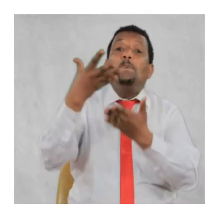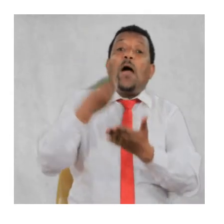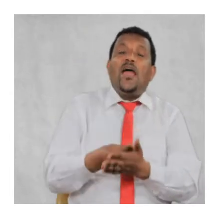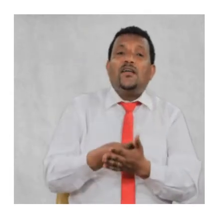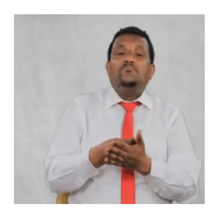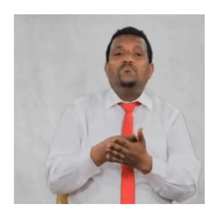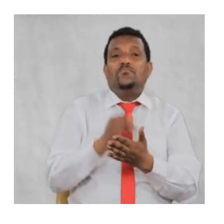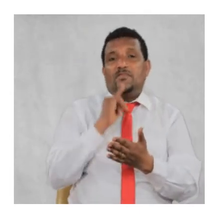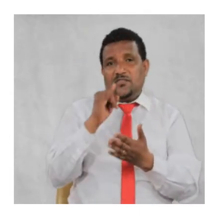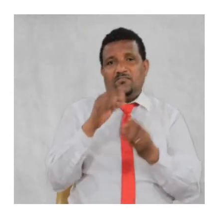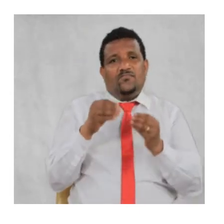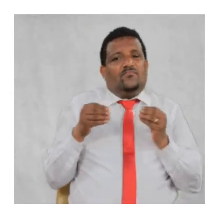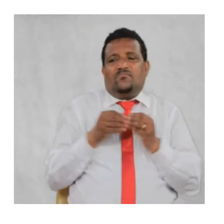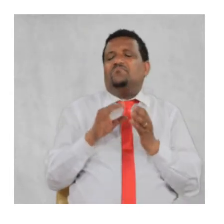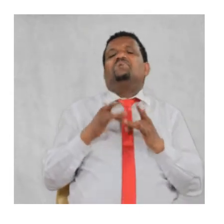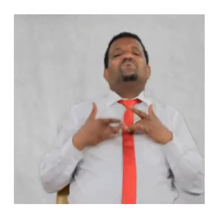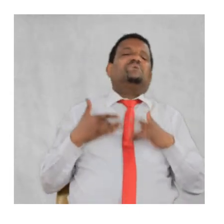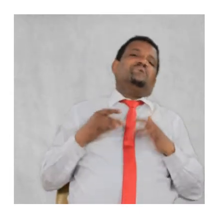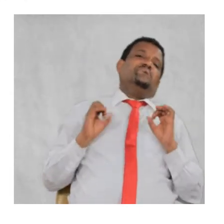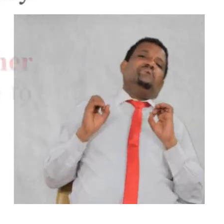is inelastic.